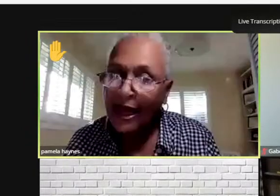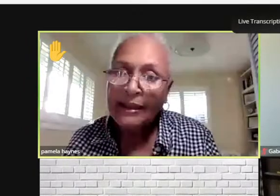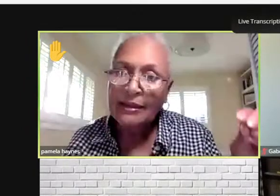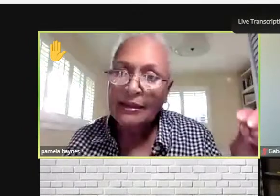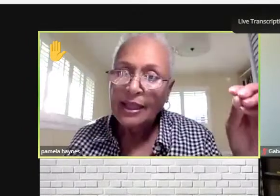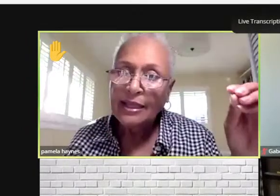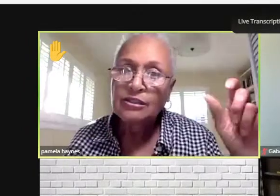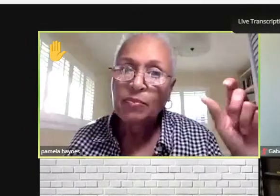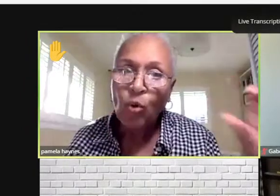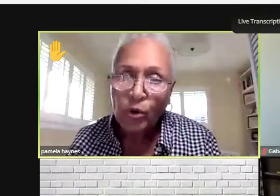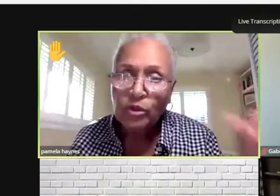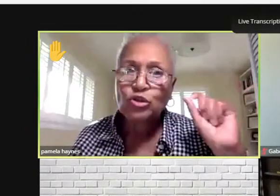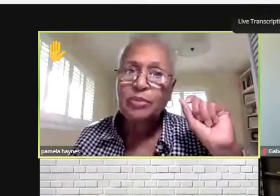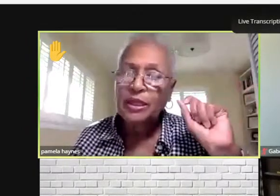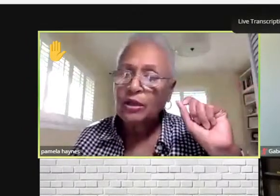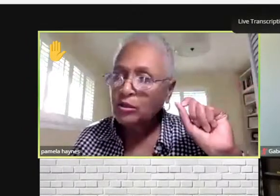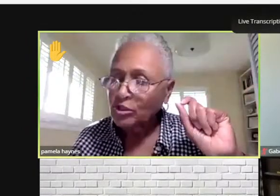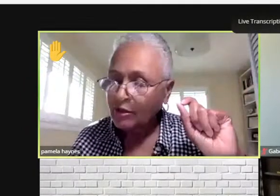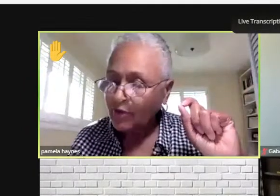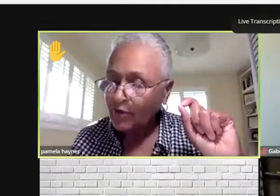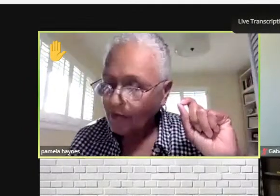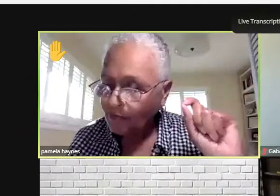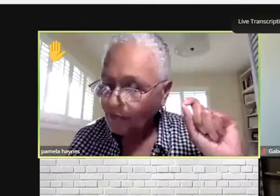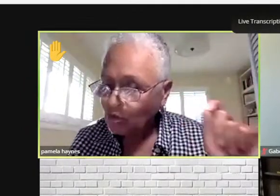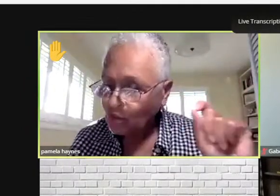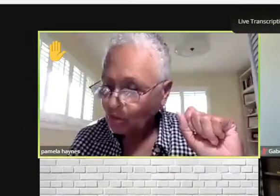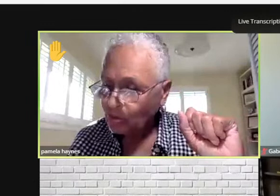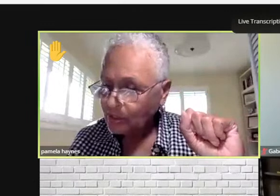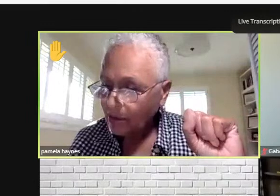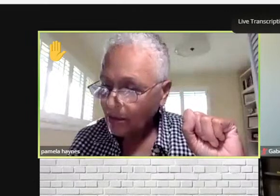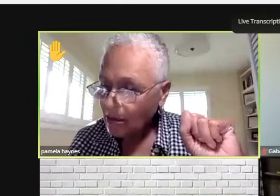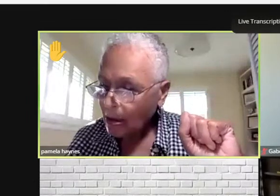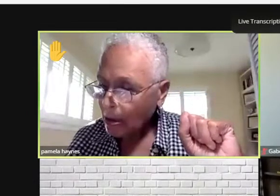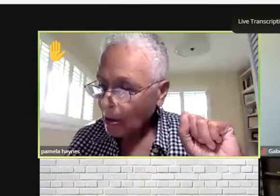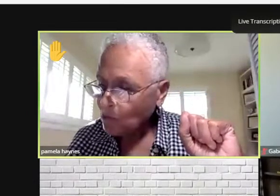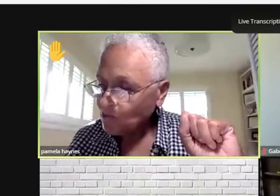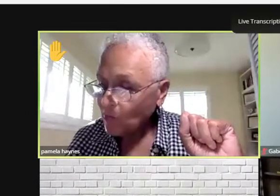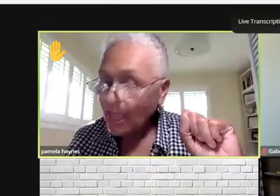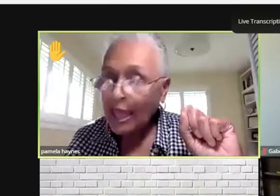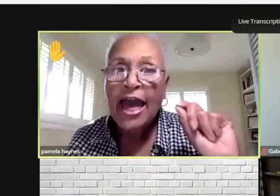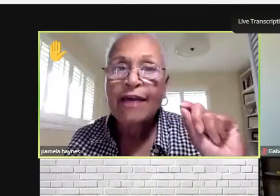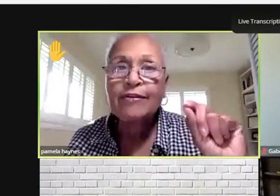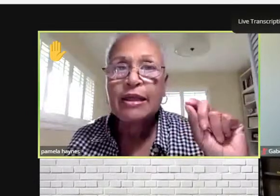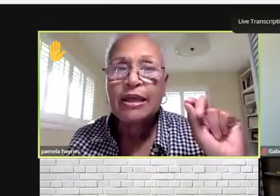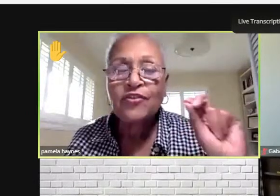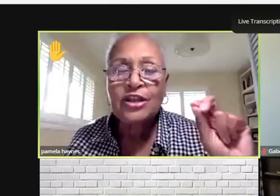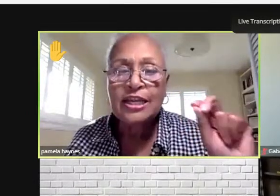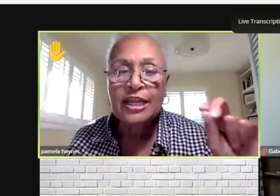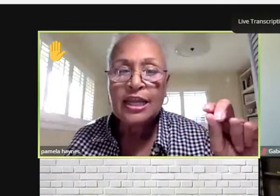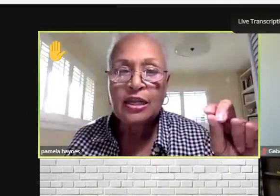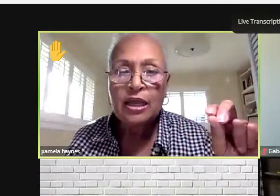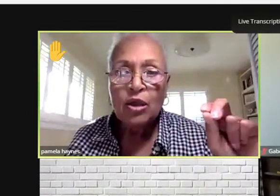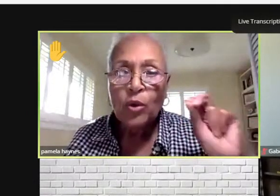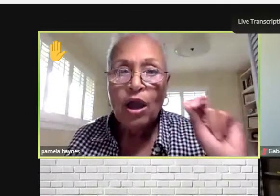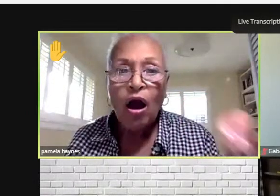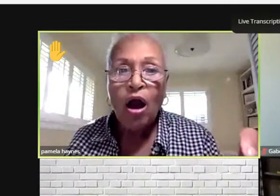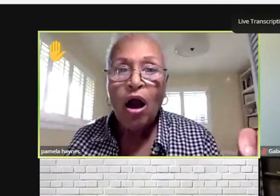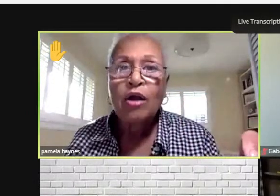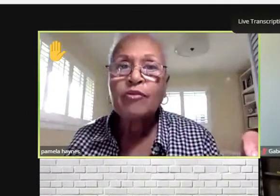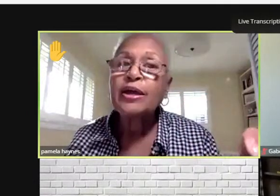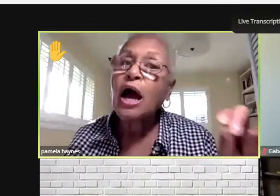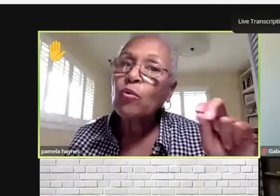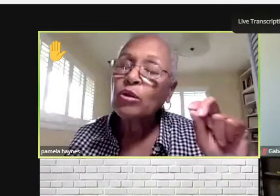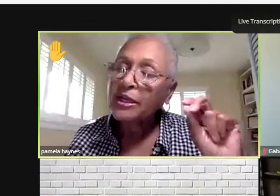I think that it is important to be inclusive of those students, and that if indeed